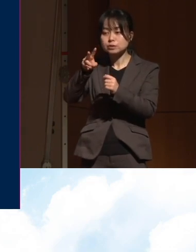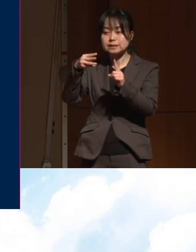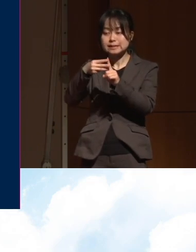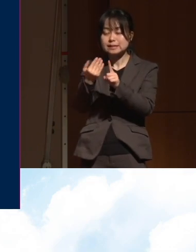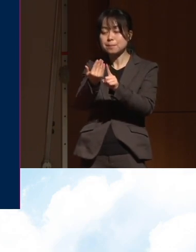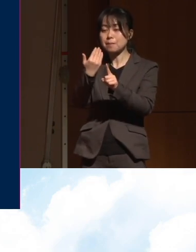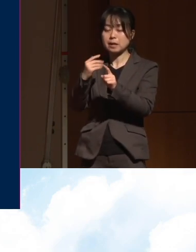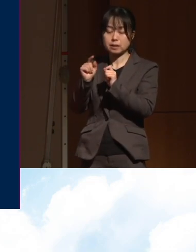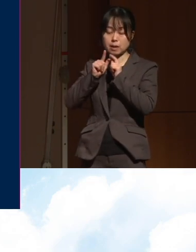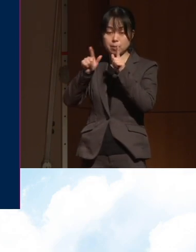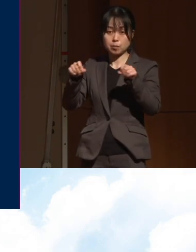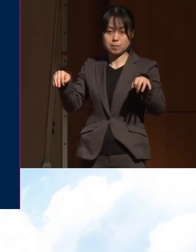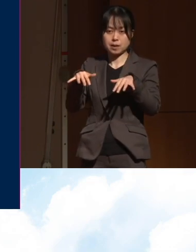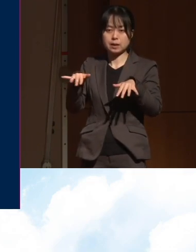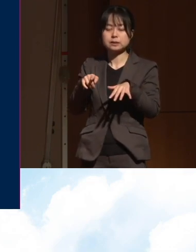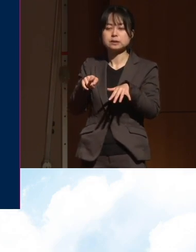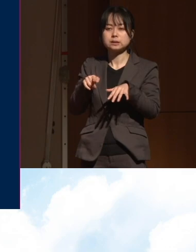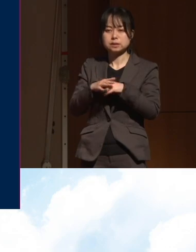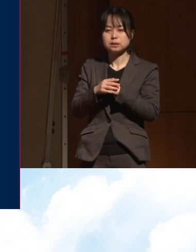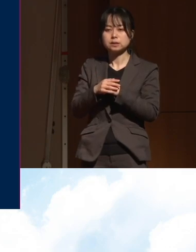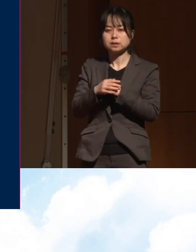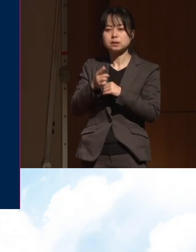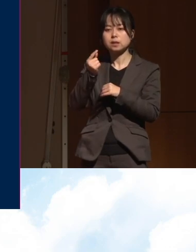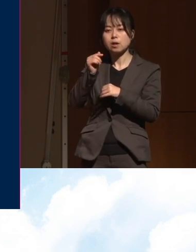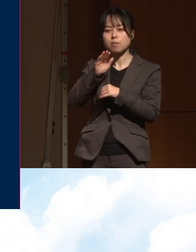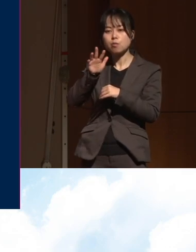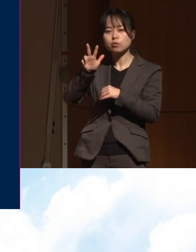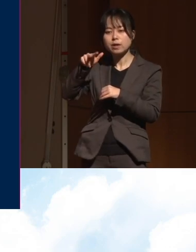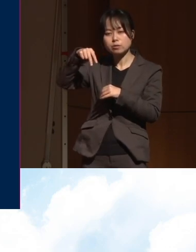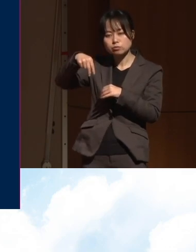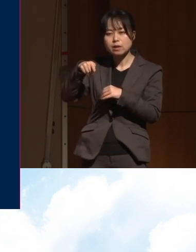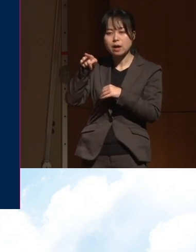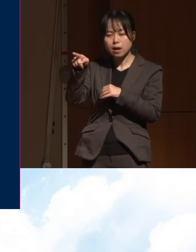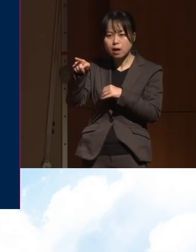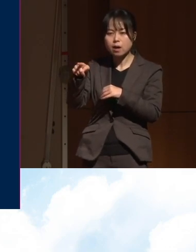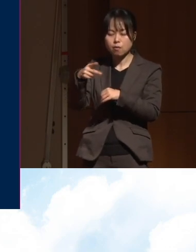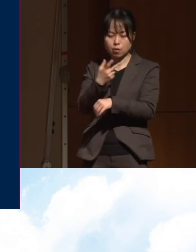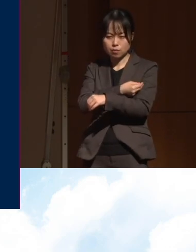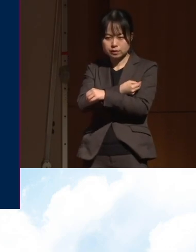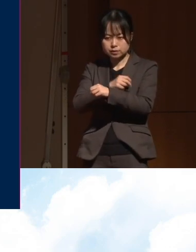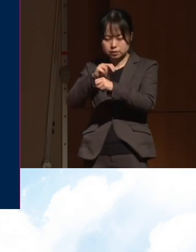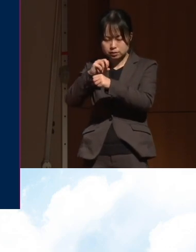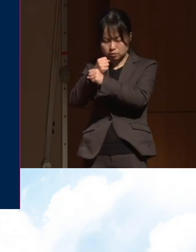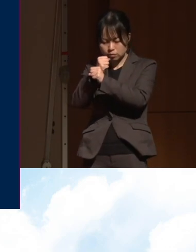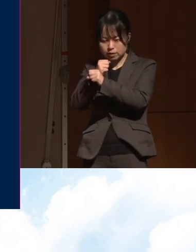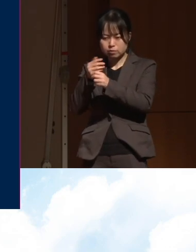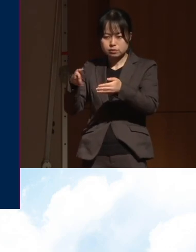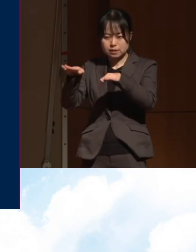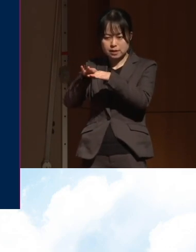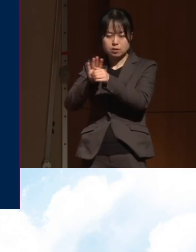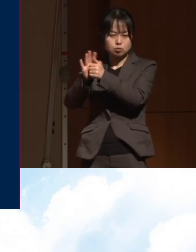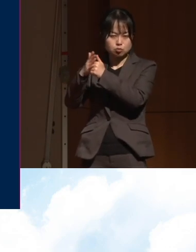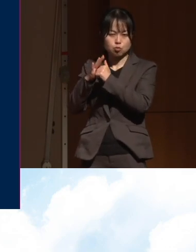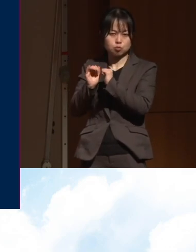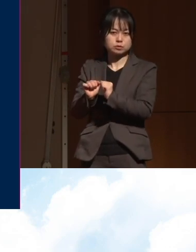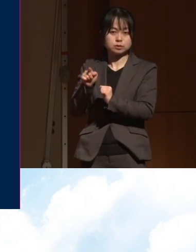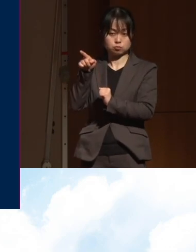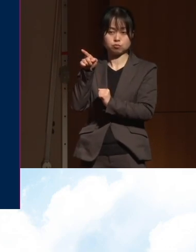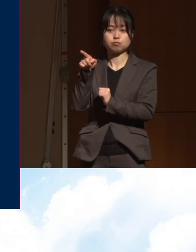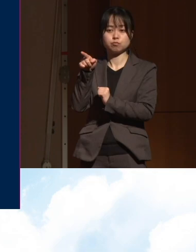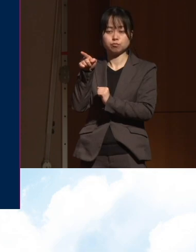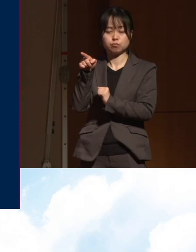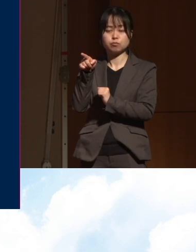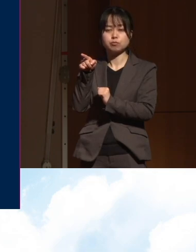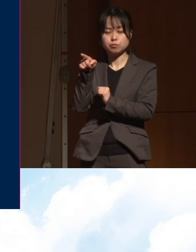Moderna had been working very closely with the Vaccine Research Center at NIAID, using the